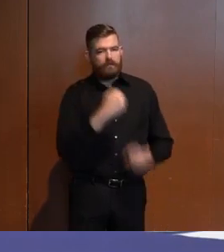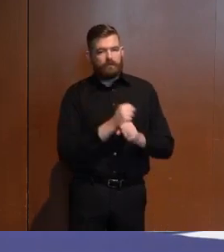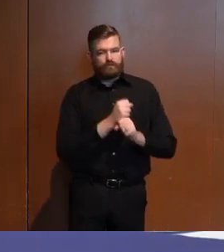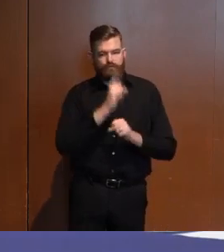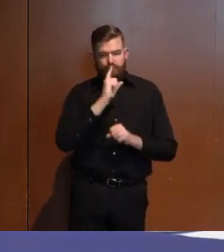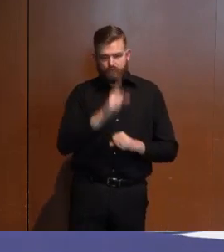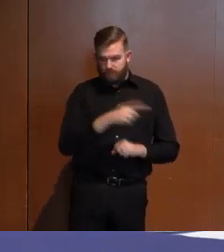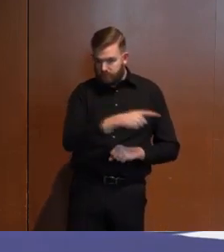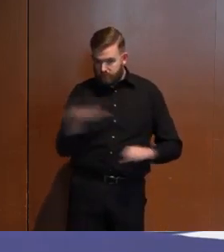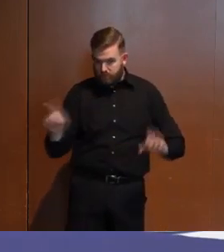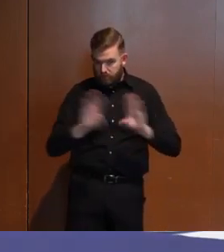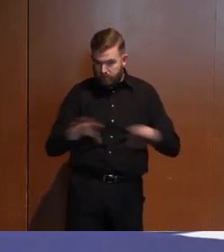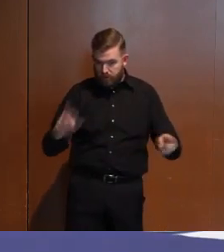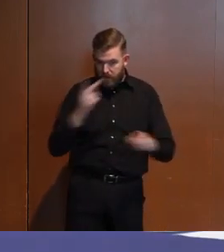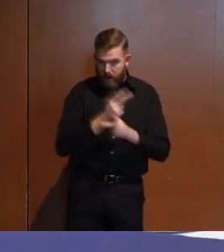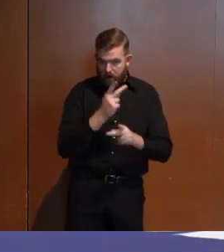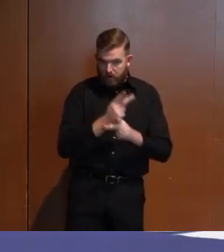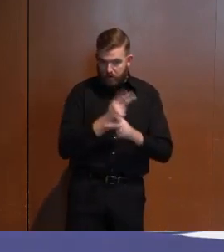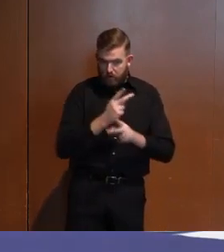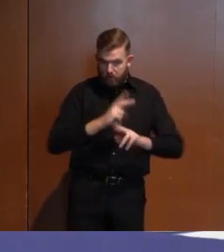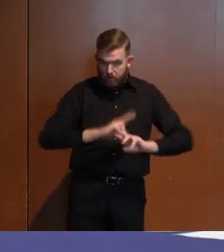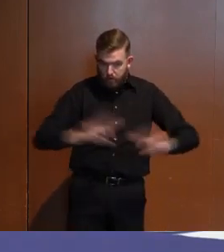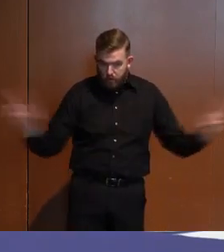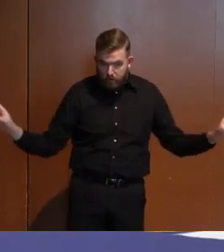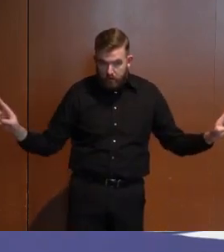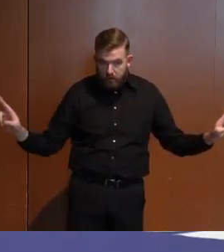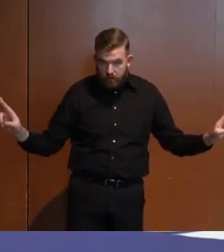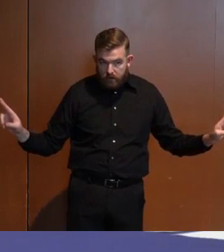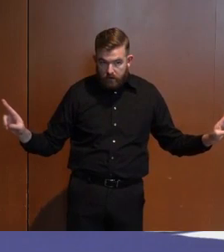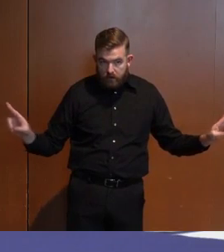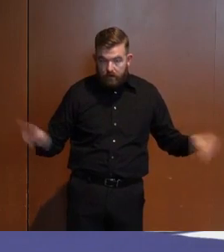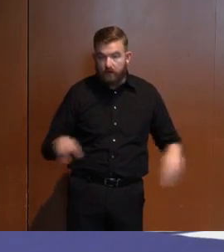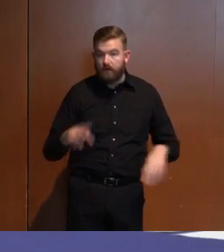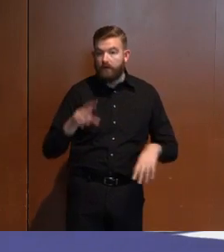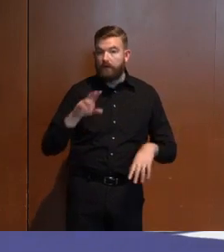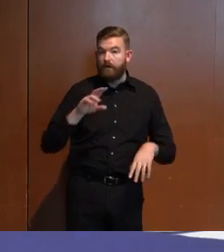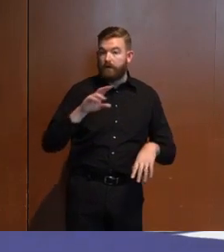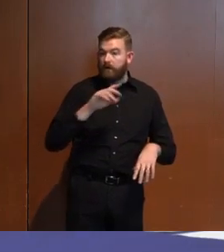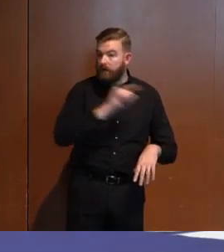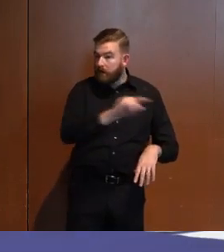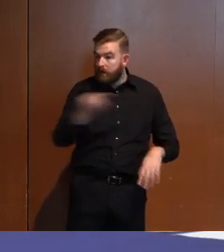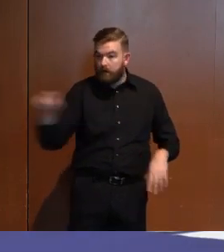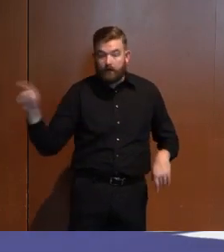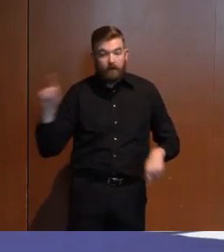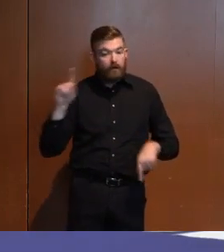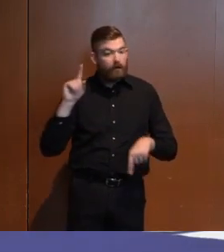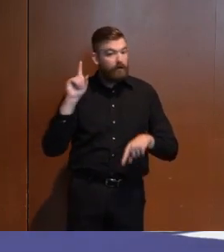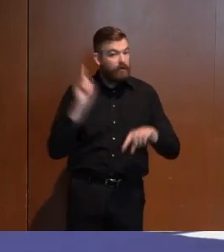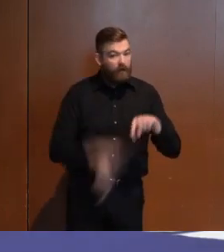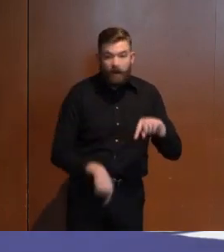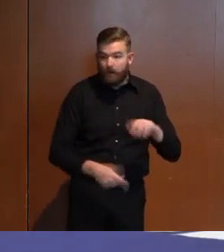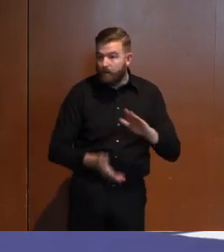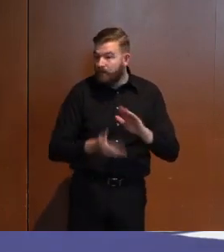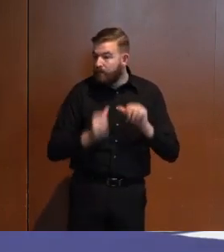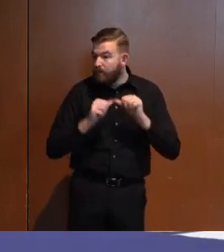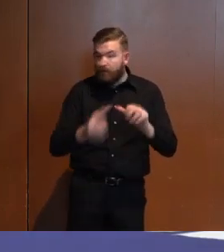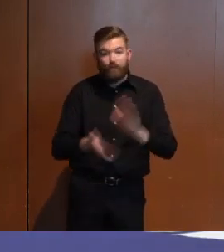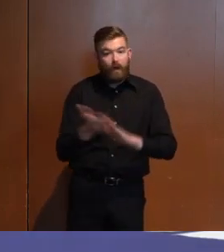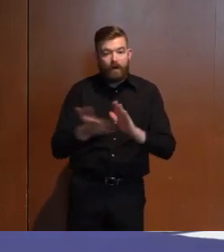we're gonna shut you down on April 1st, which is next Wednesday, I believe. Matt, is that fair in terms of the process here?